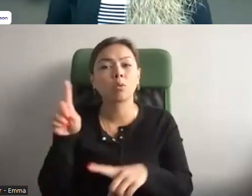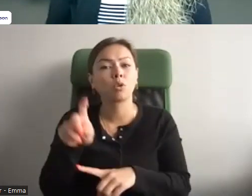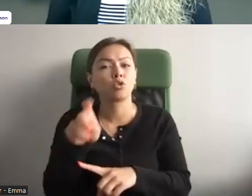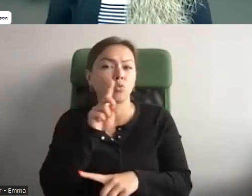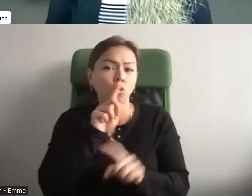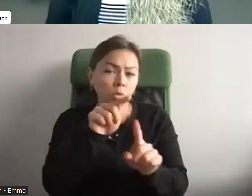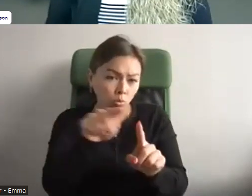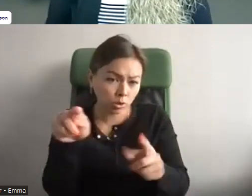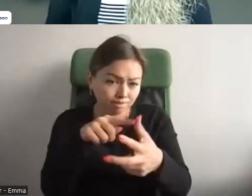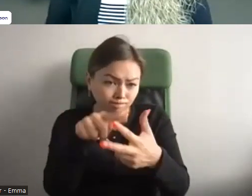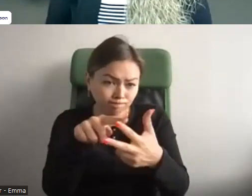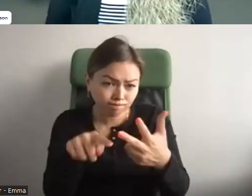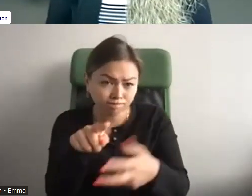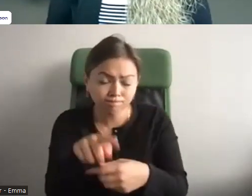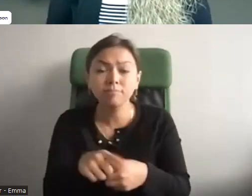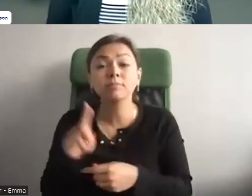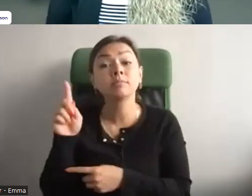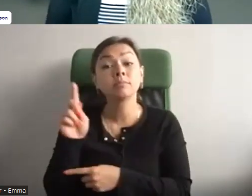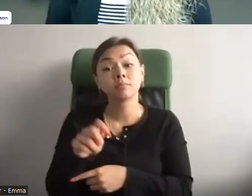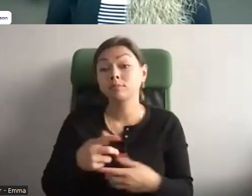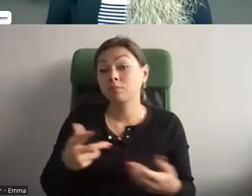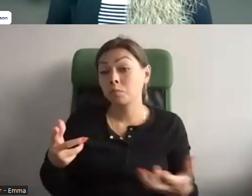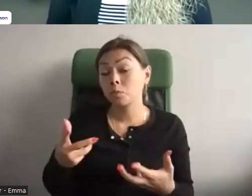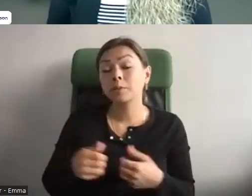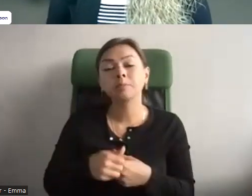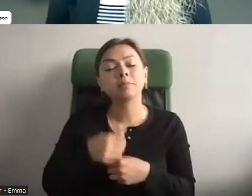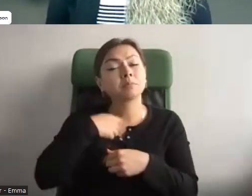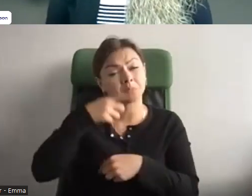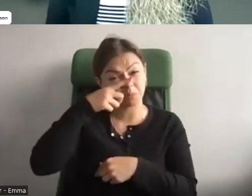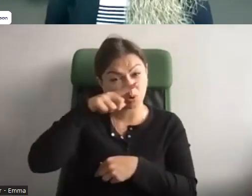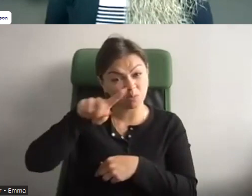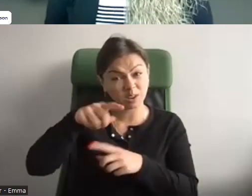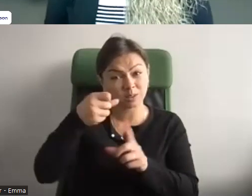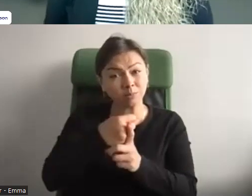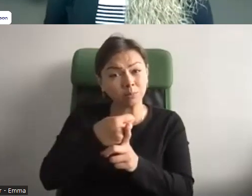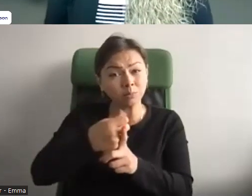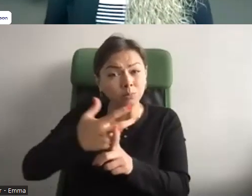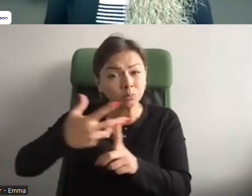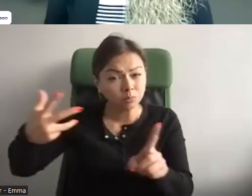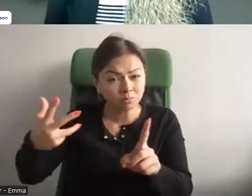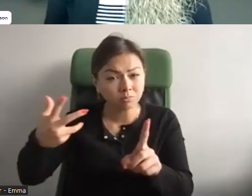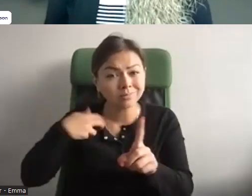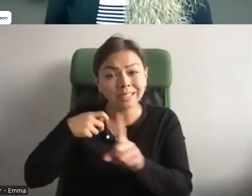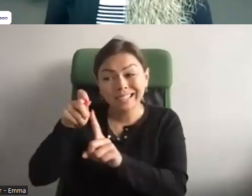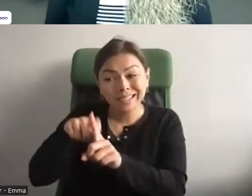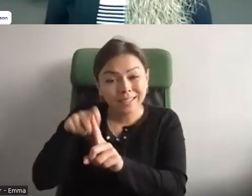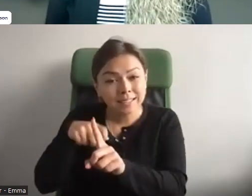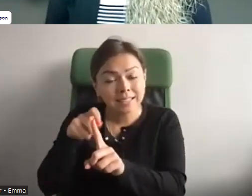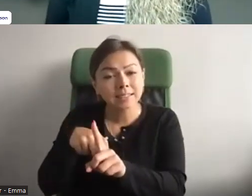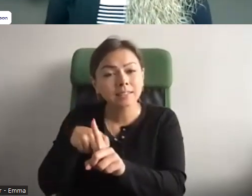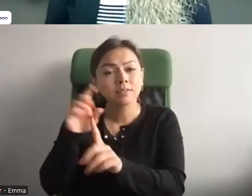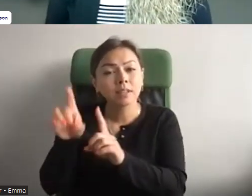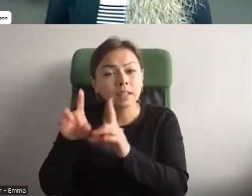of you. So the question will be, can you each speak to the harassment that violence against women